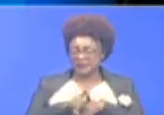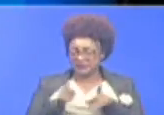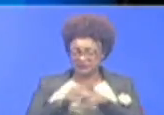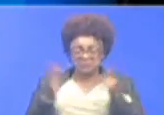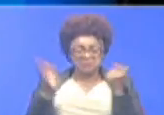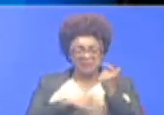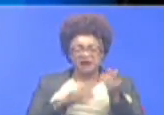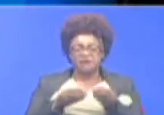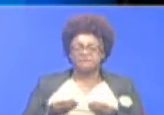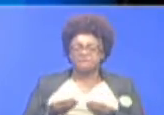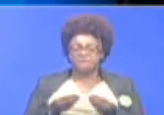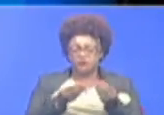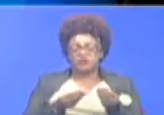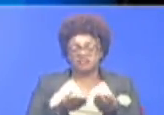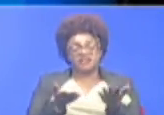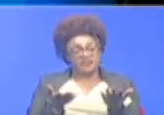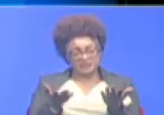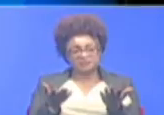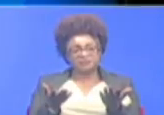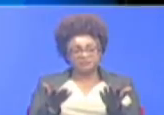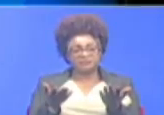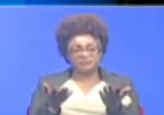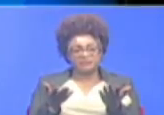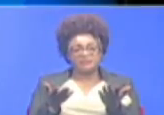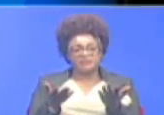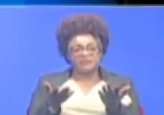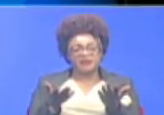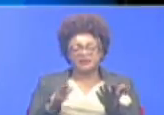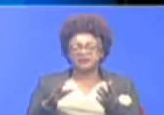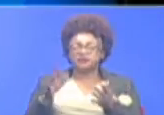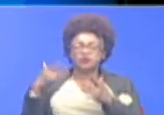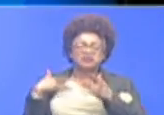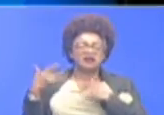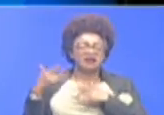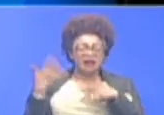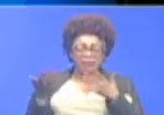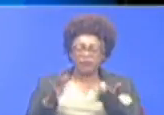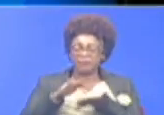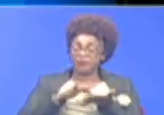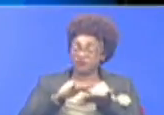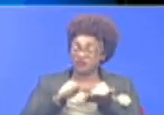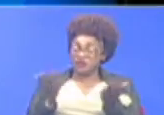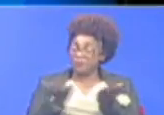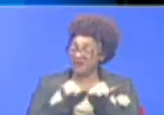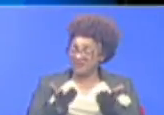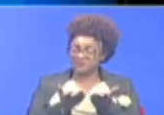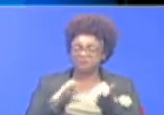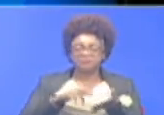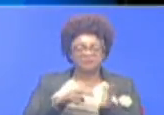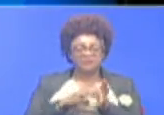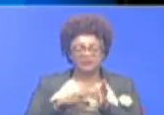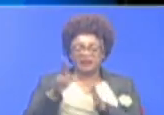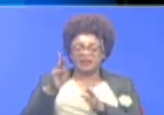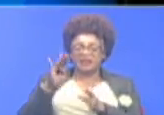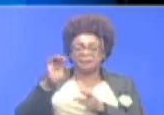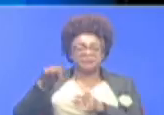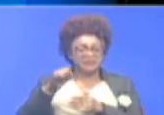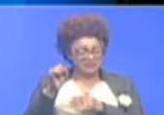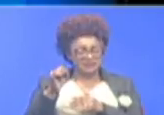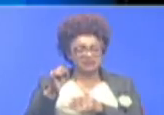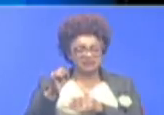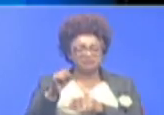throats, the throats of the citizens. And at the heart of the concerns about the poison in our plate or in your plate is the Kenya Bureau of Standards that